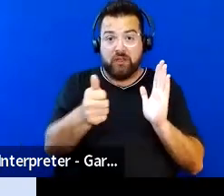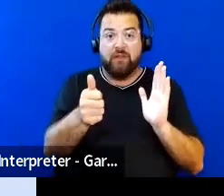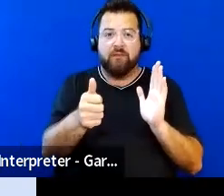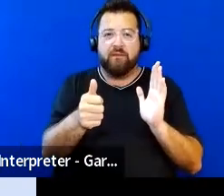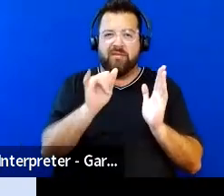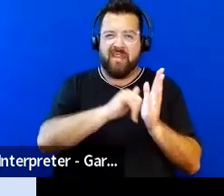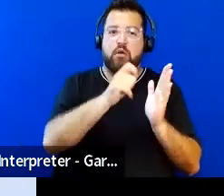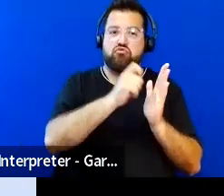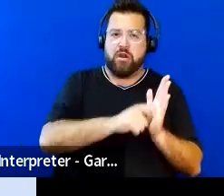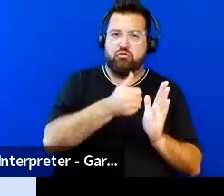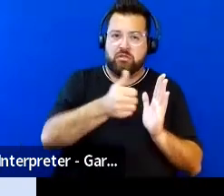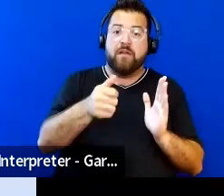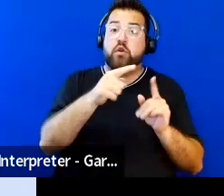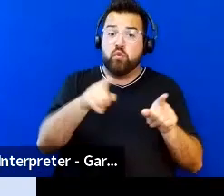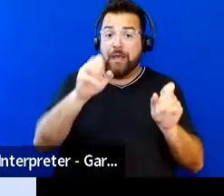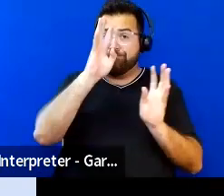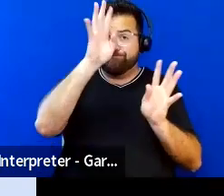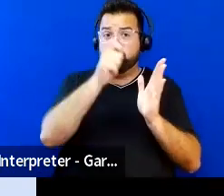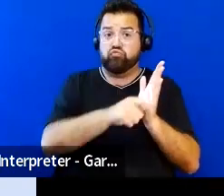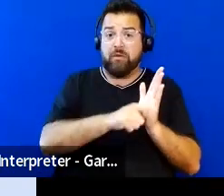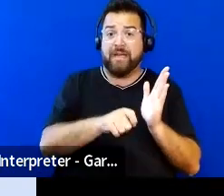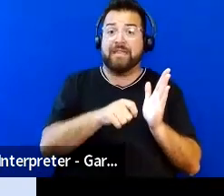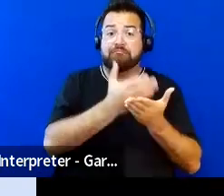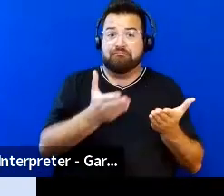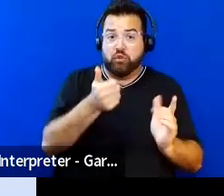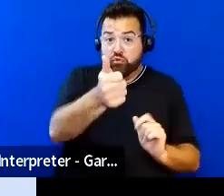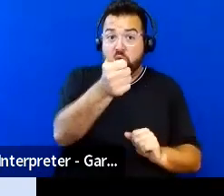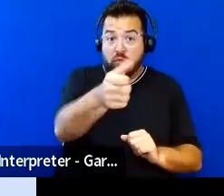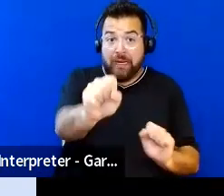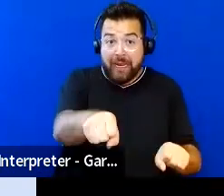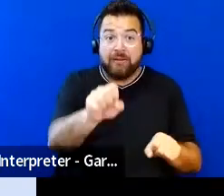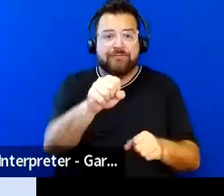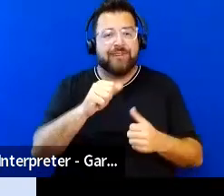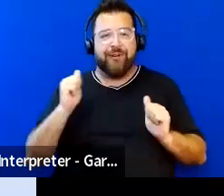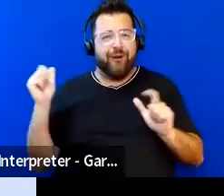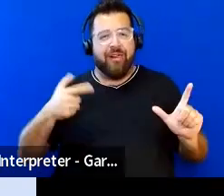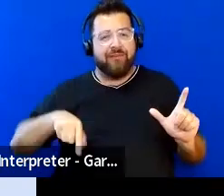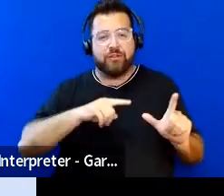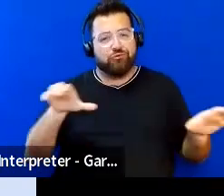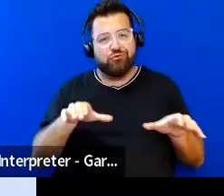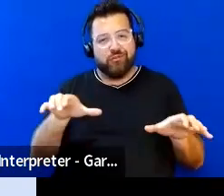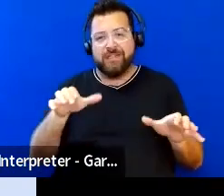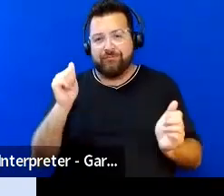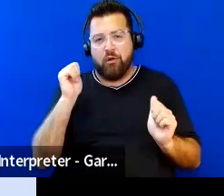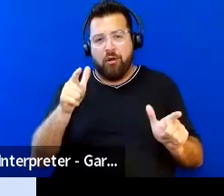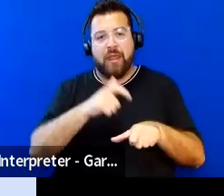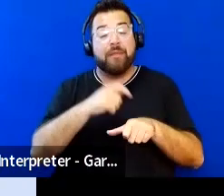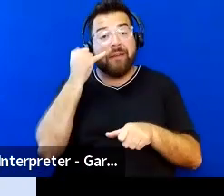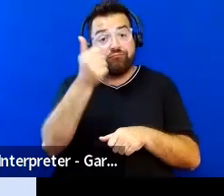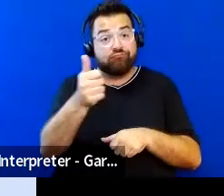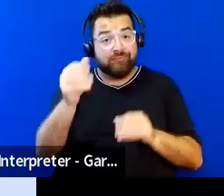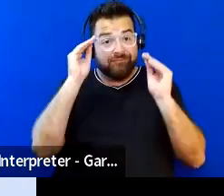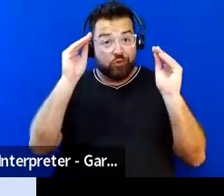can write these materials on your own. We're all doing this. We all do this all the time. If you're an instructor,